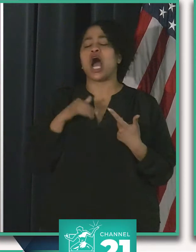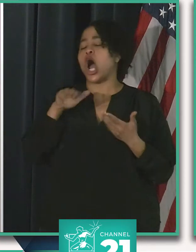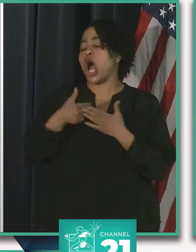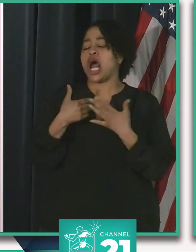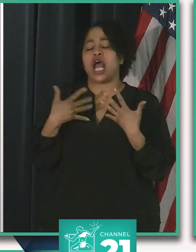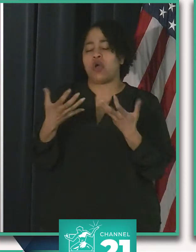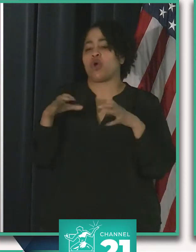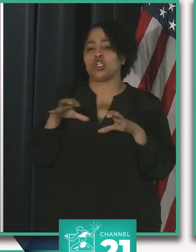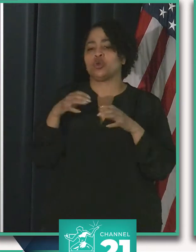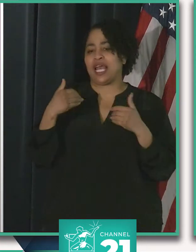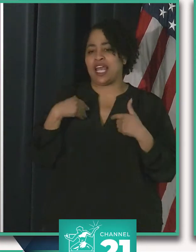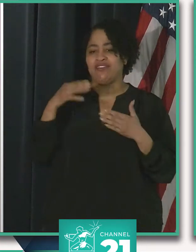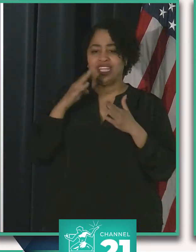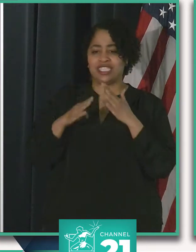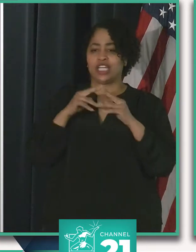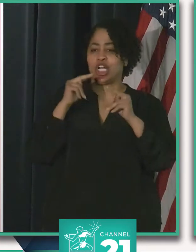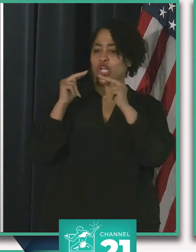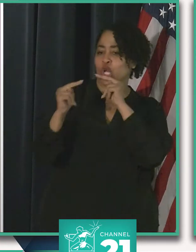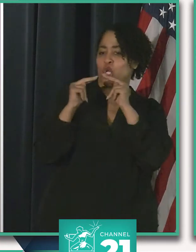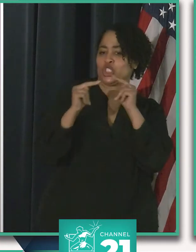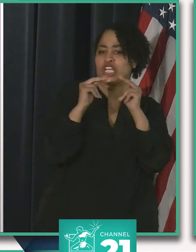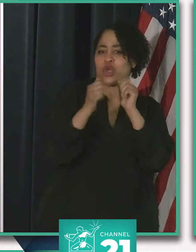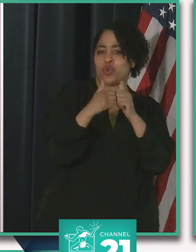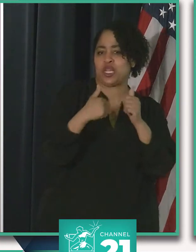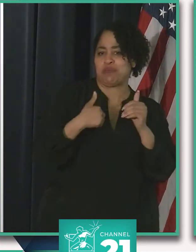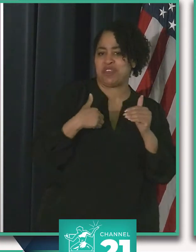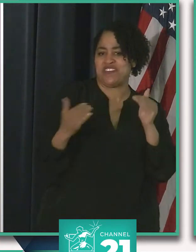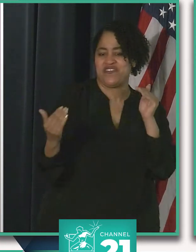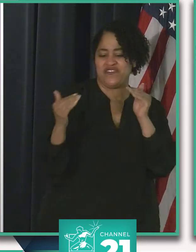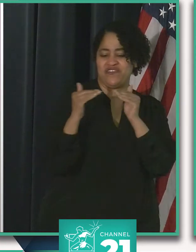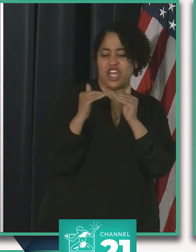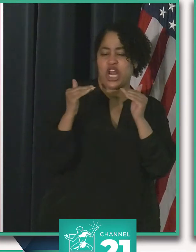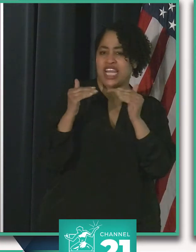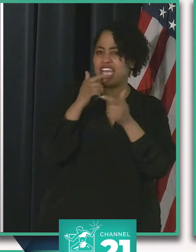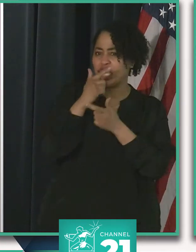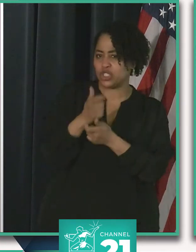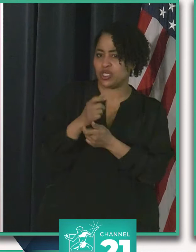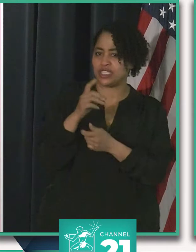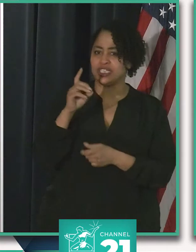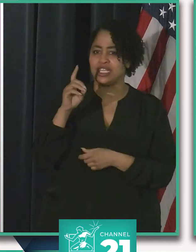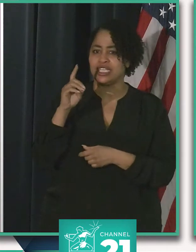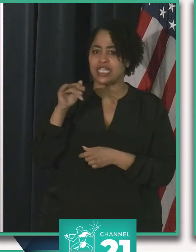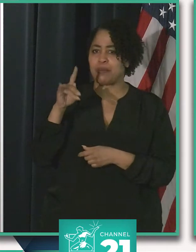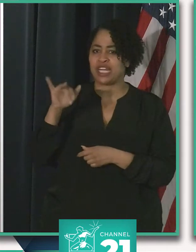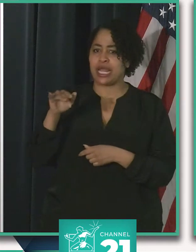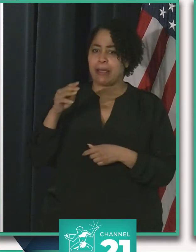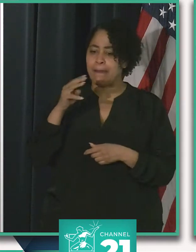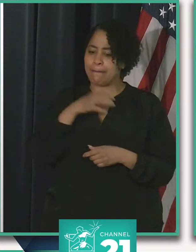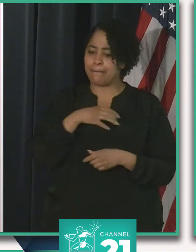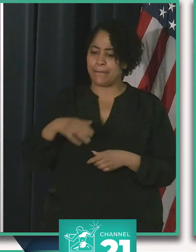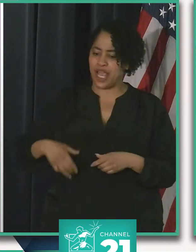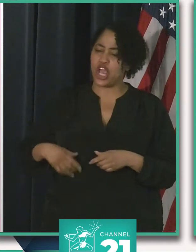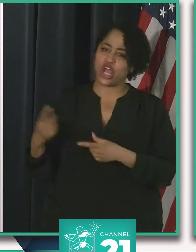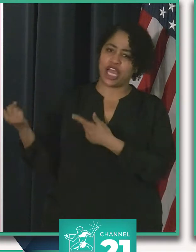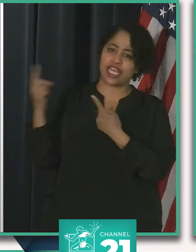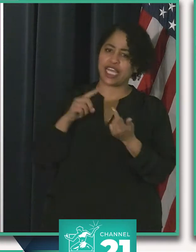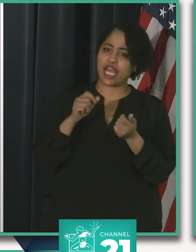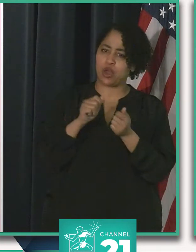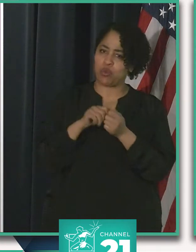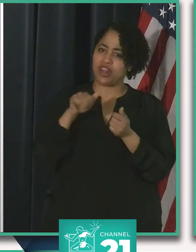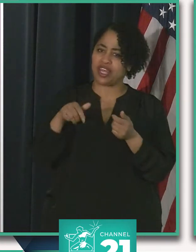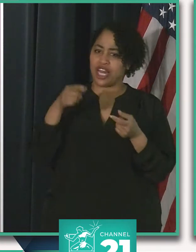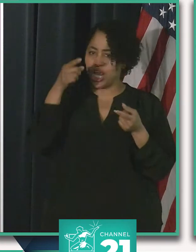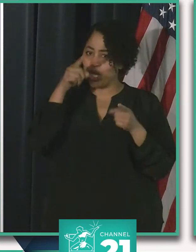to have the city to negotiate with me fairly. It's interesting that the deputy mayor came up with this with the license agreement. I guess